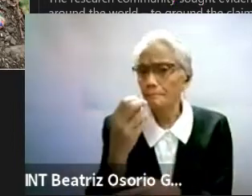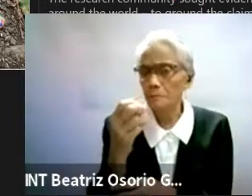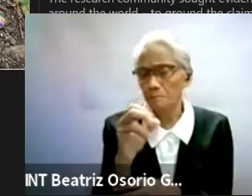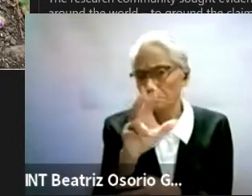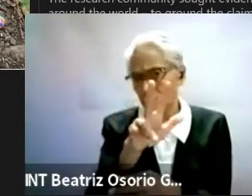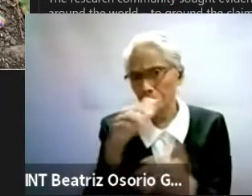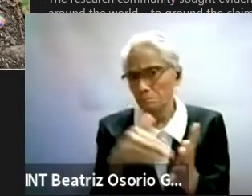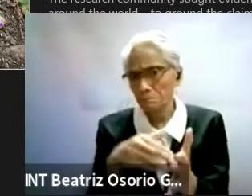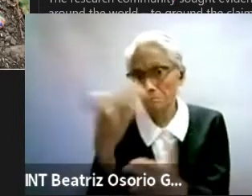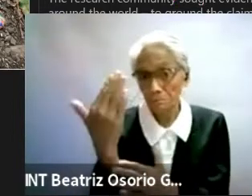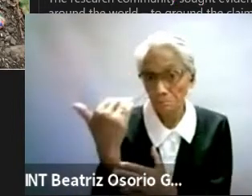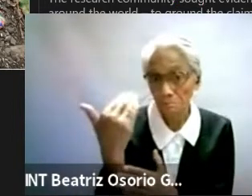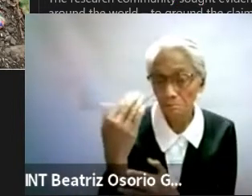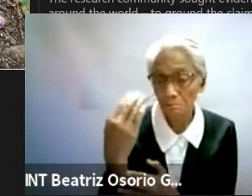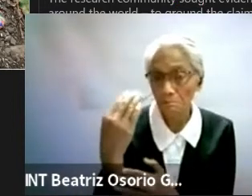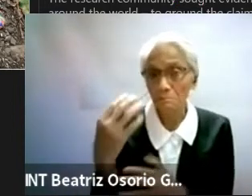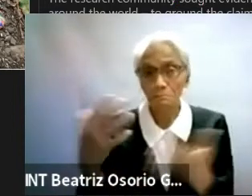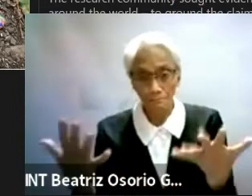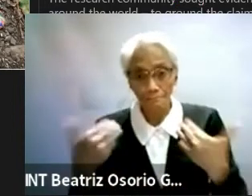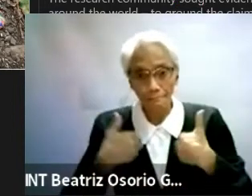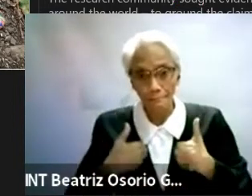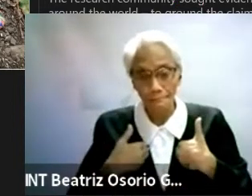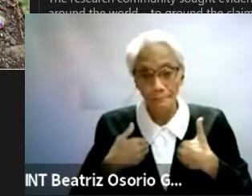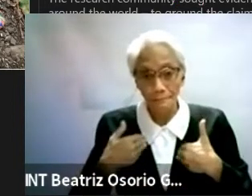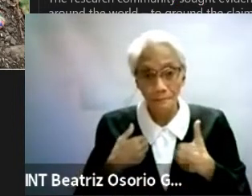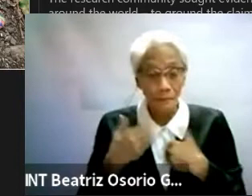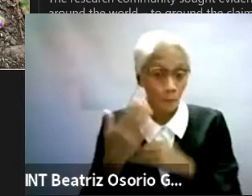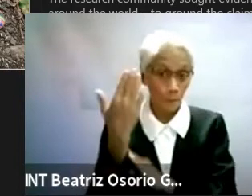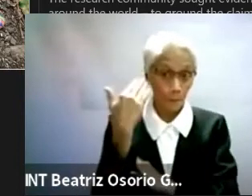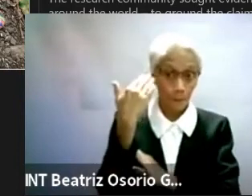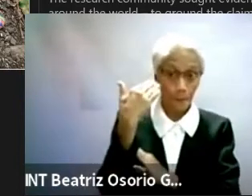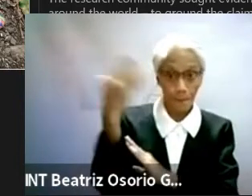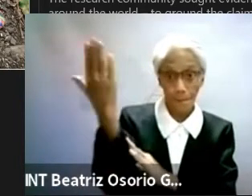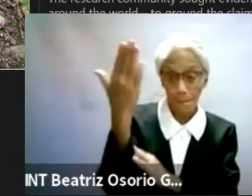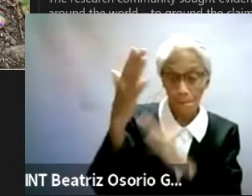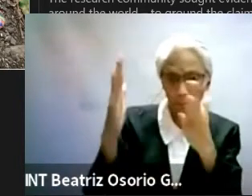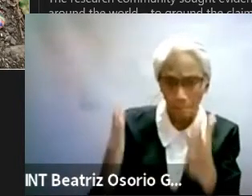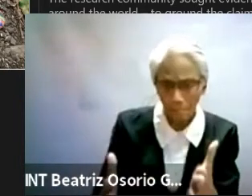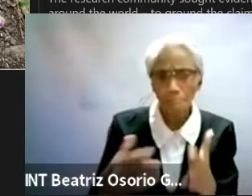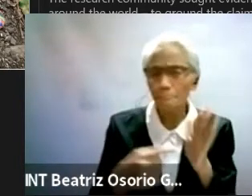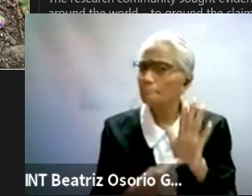2014 became a process that the previous speakers have indicated from